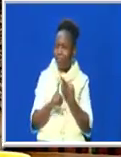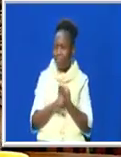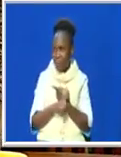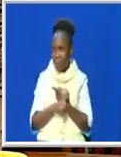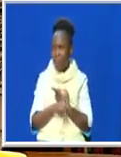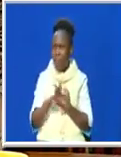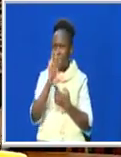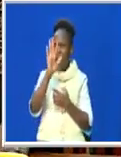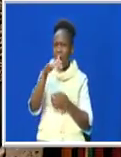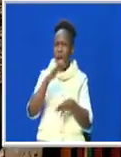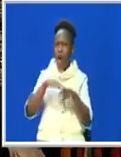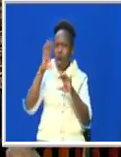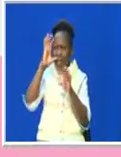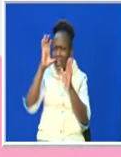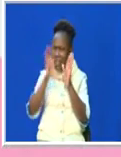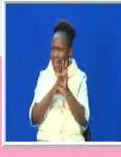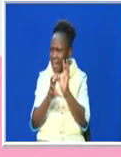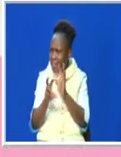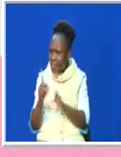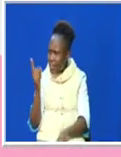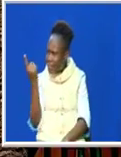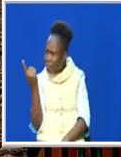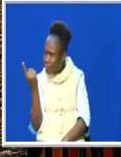On my chart here,